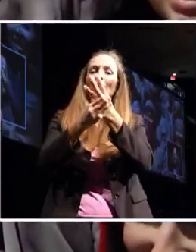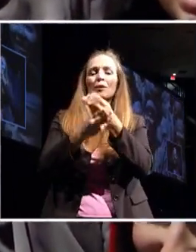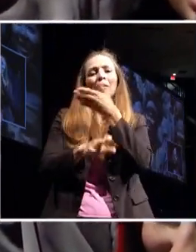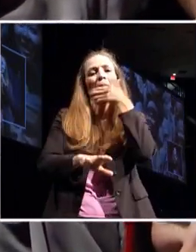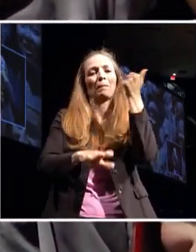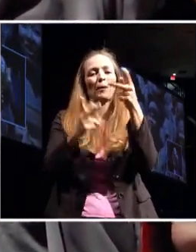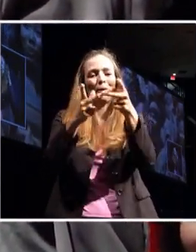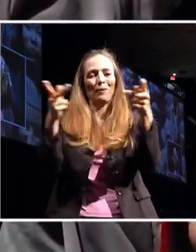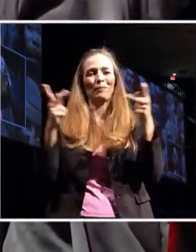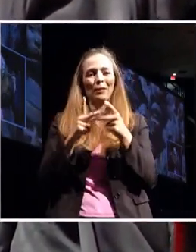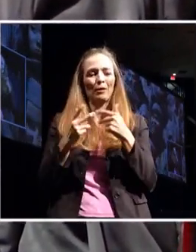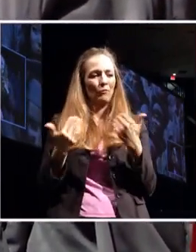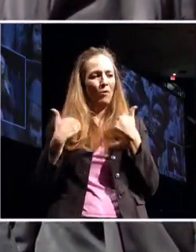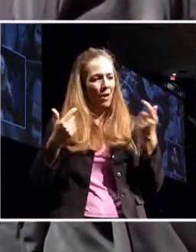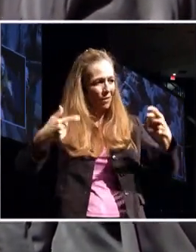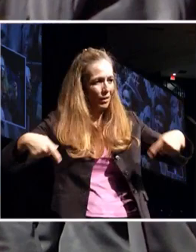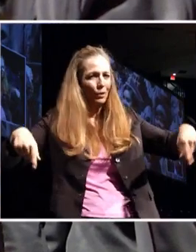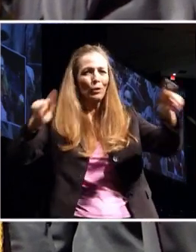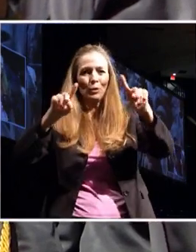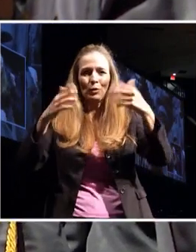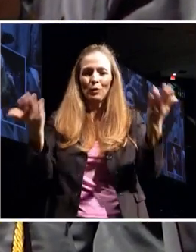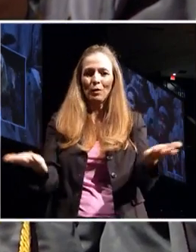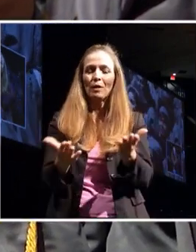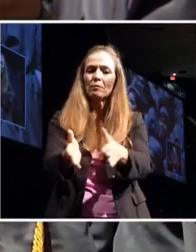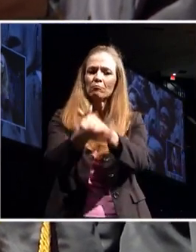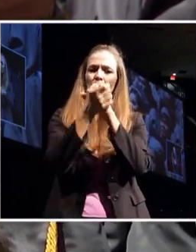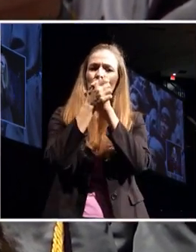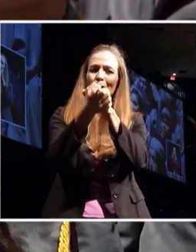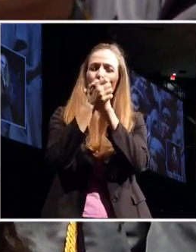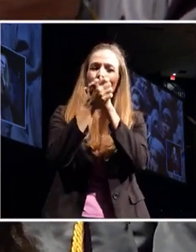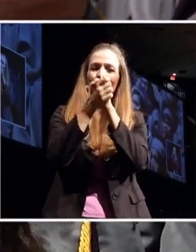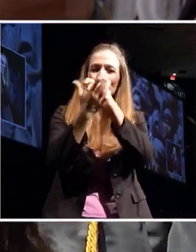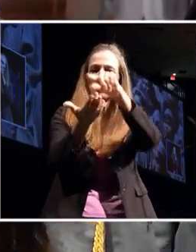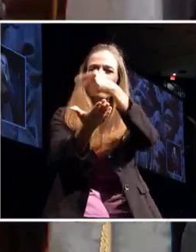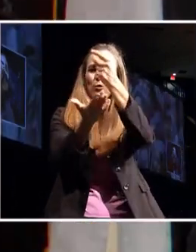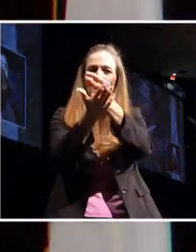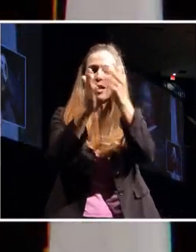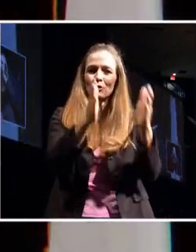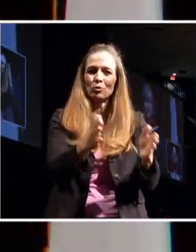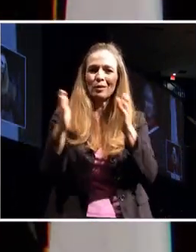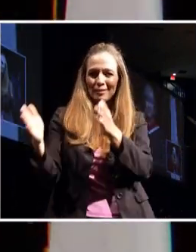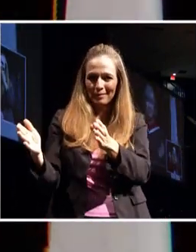much better place for having you in it. Congratulations, graduates.